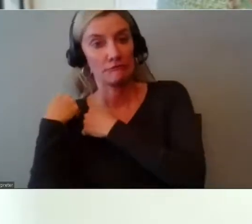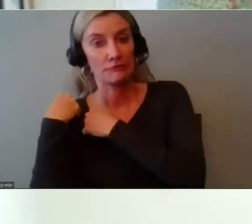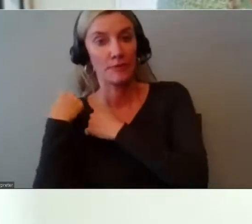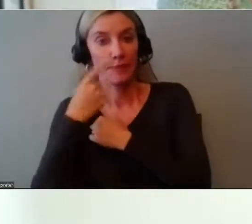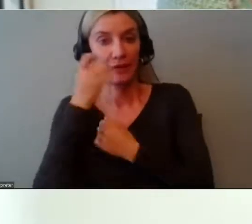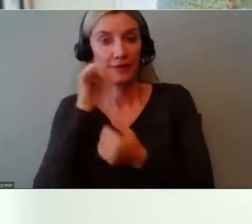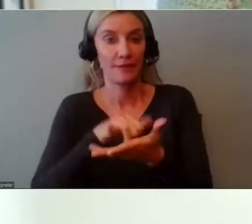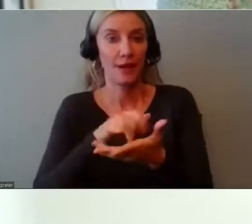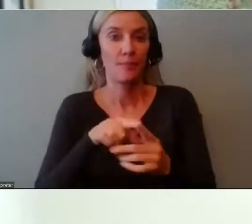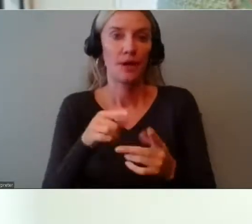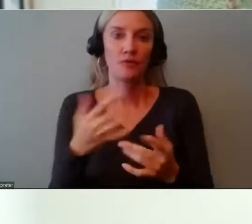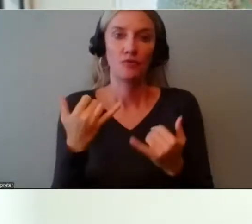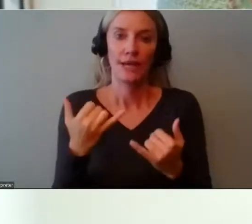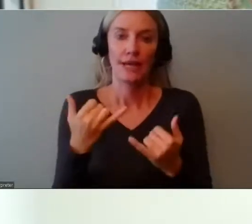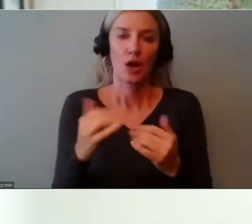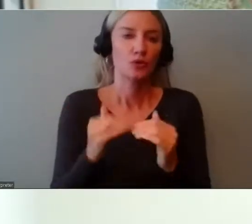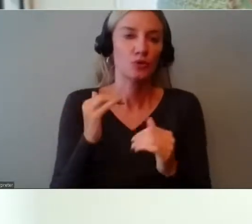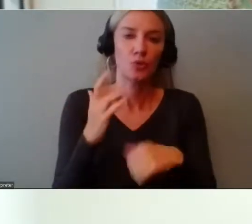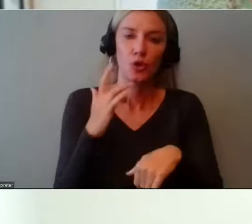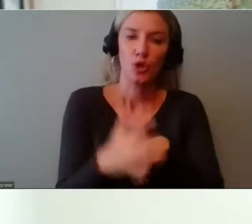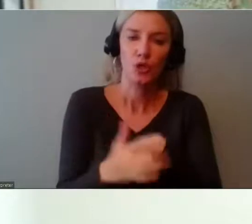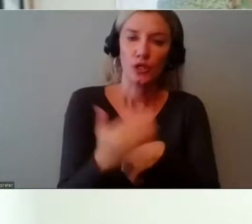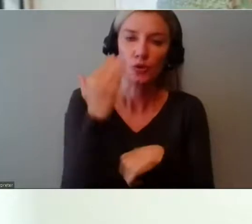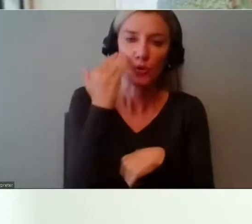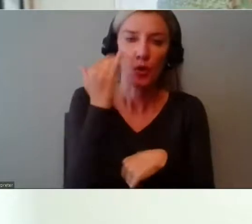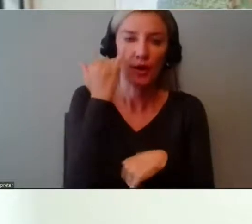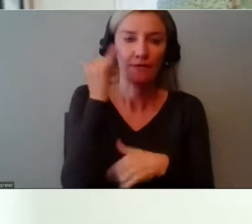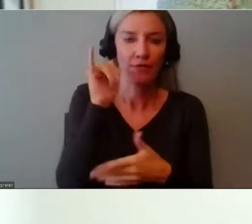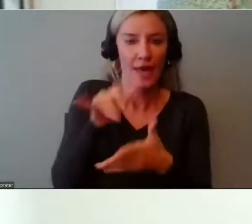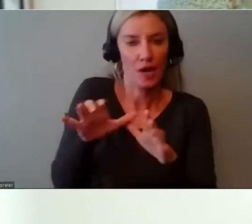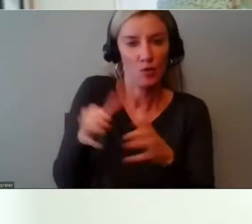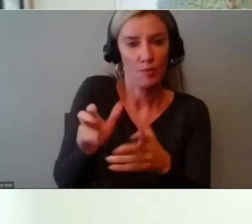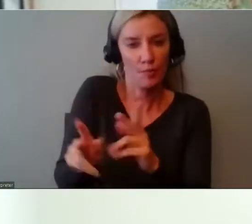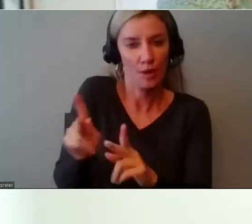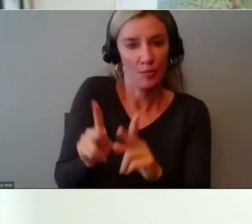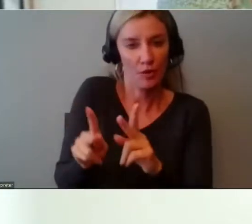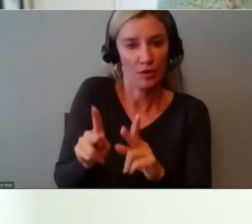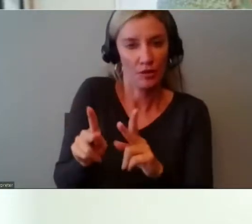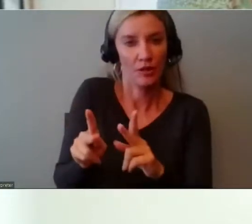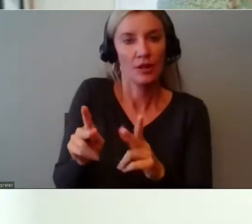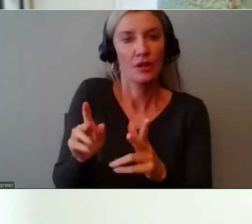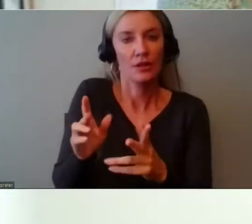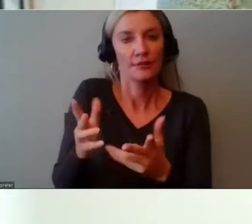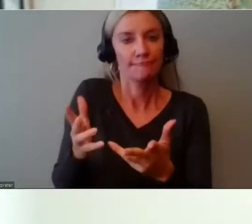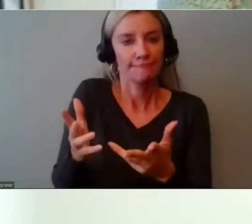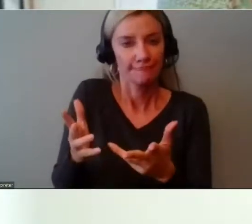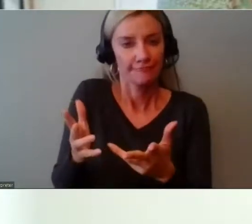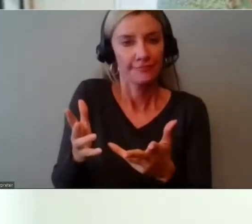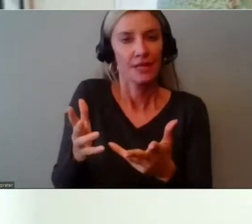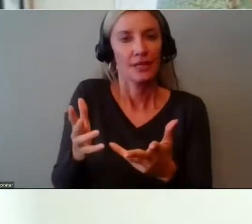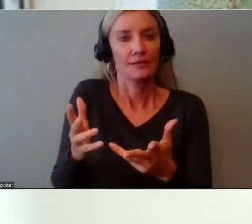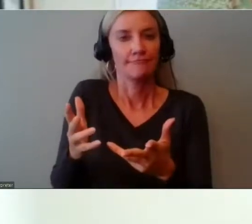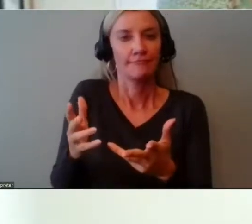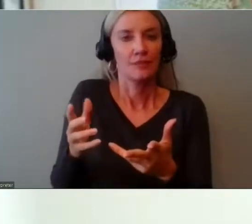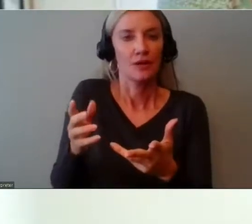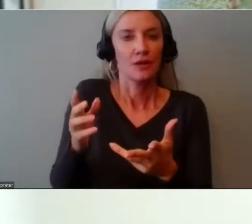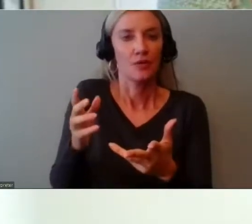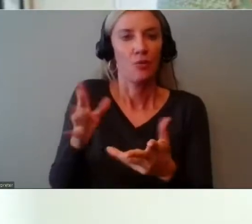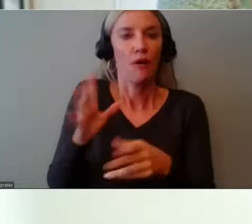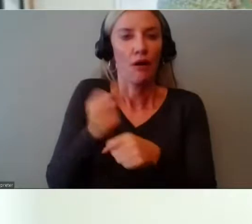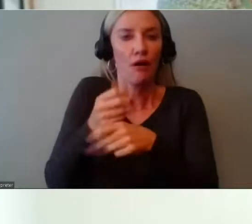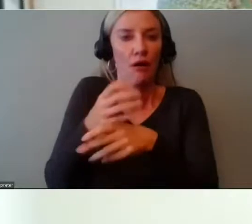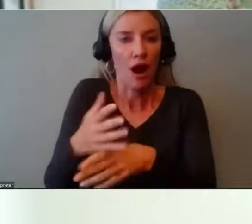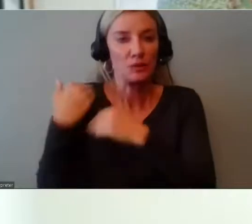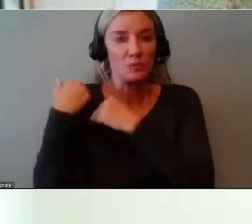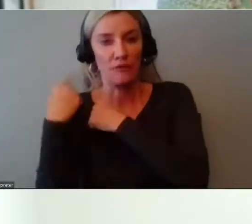whether that portion of the population will account for enough to burden our hospitals and our